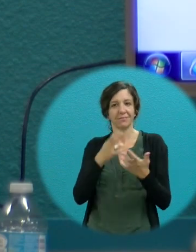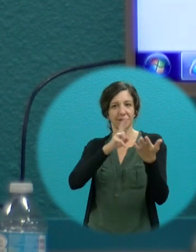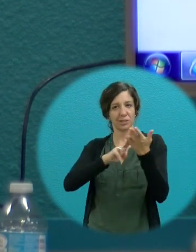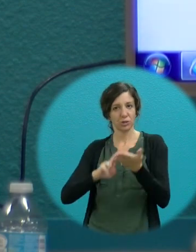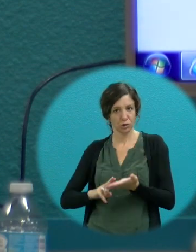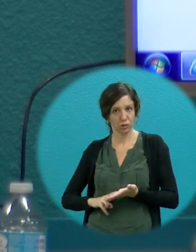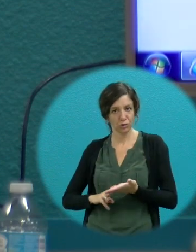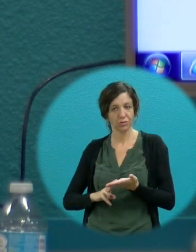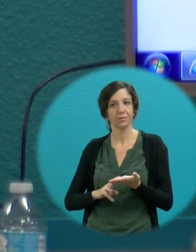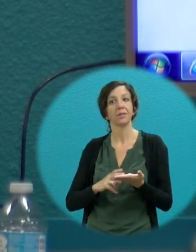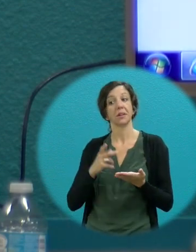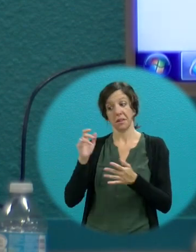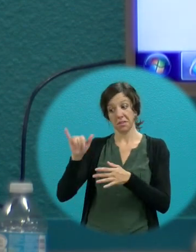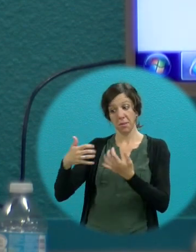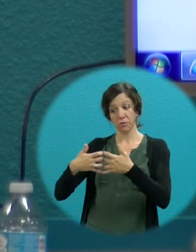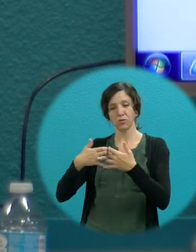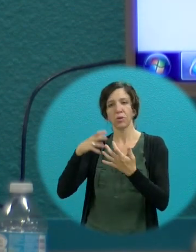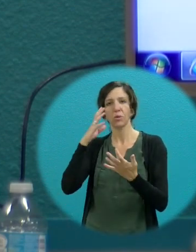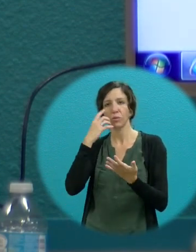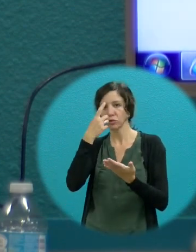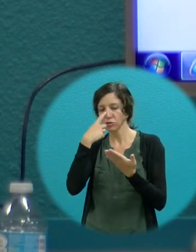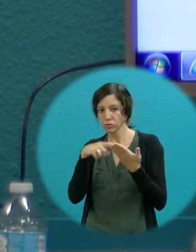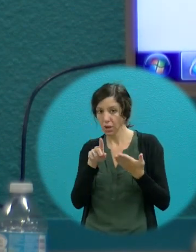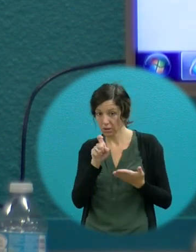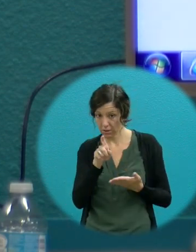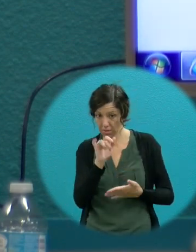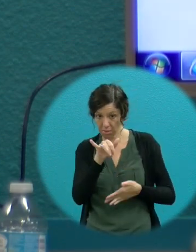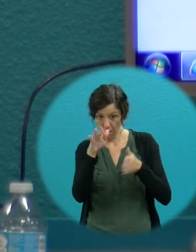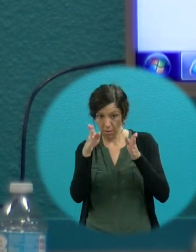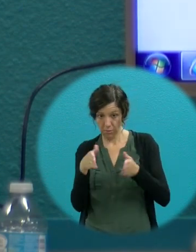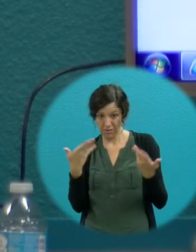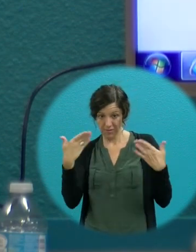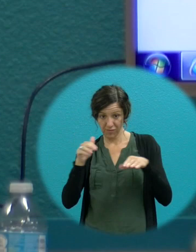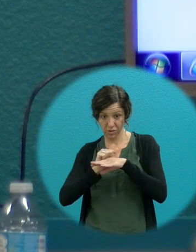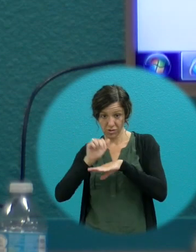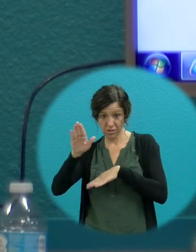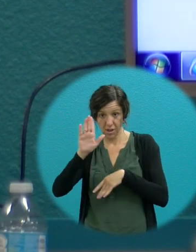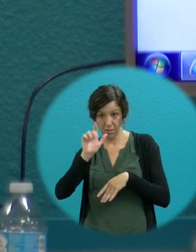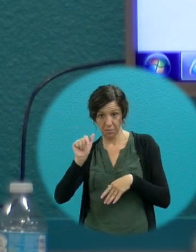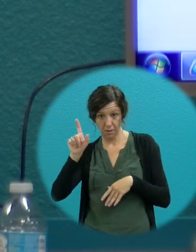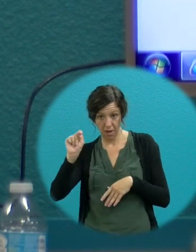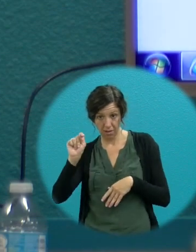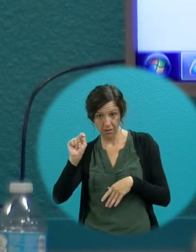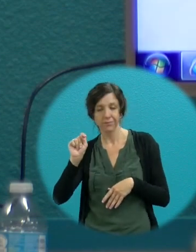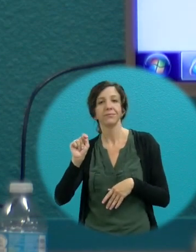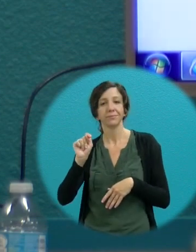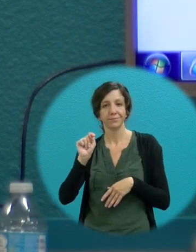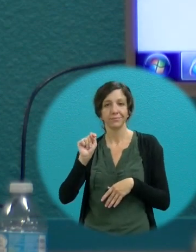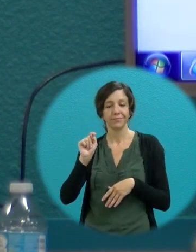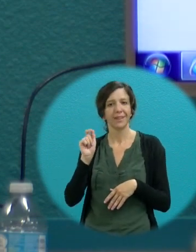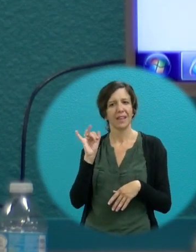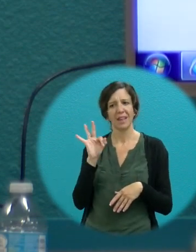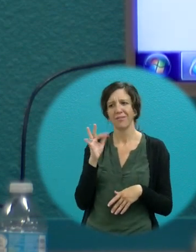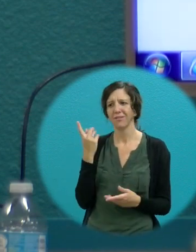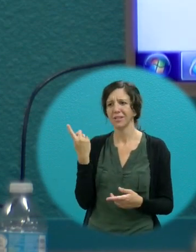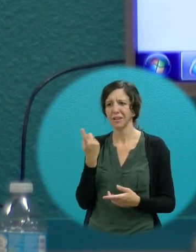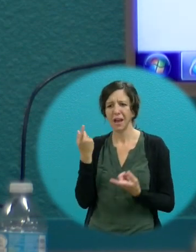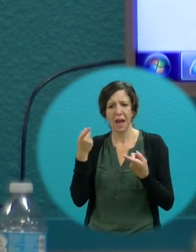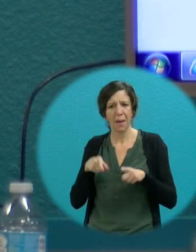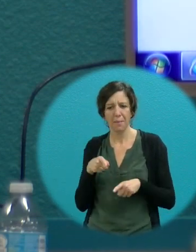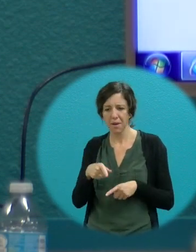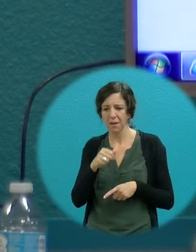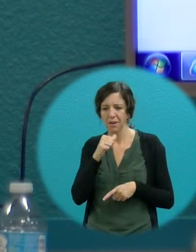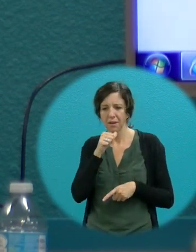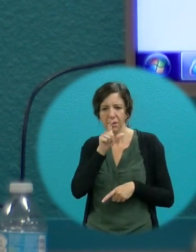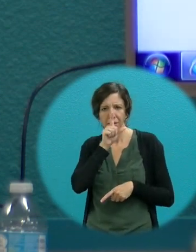to date as far as security. It checks it in and marks that you have returned a ballot. If there's any question on your signature,